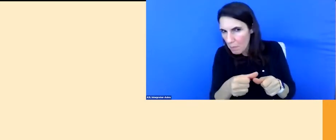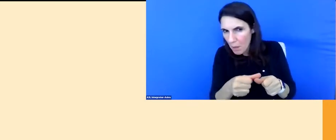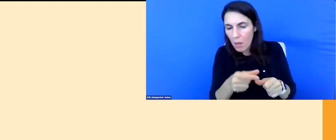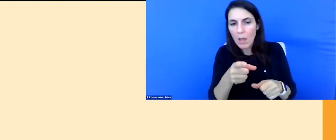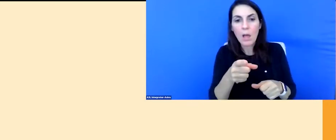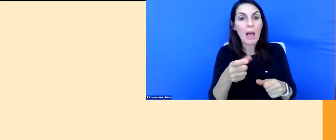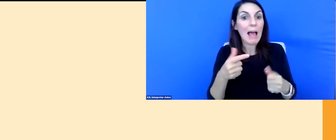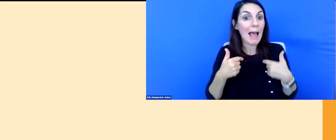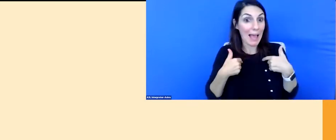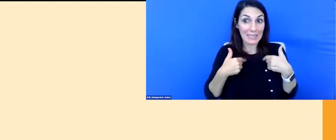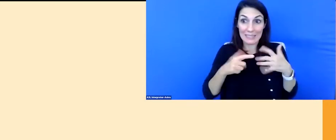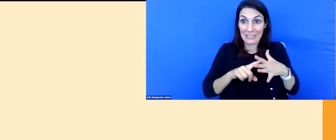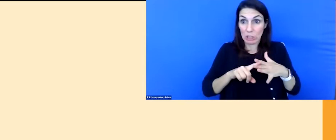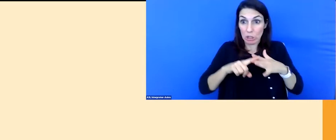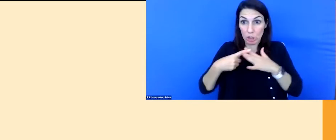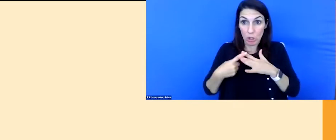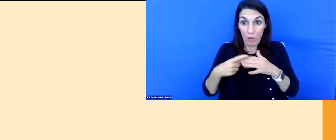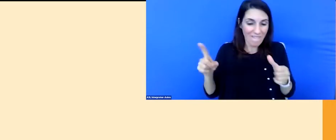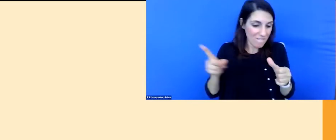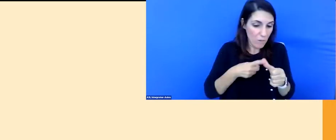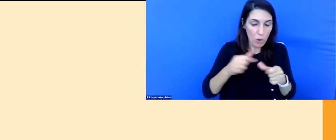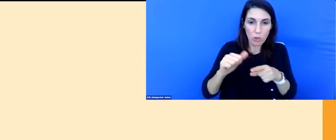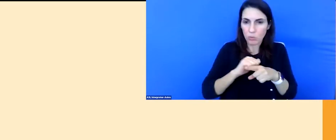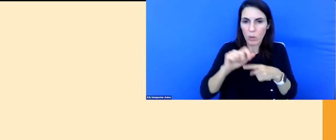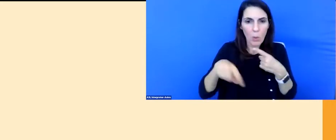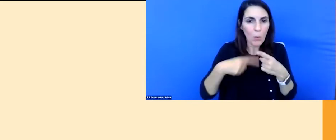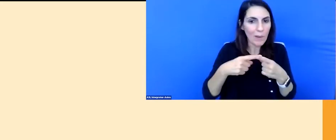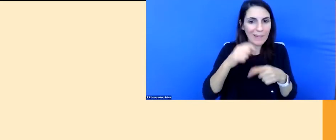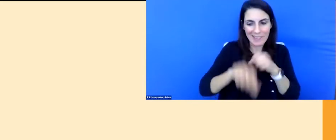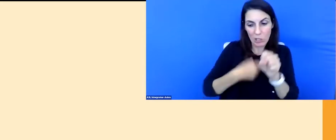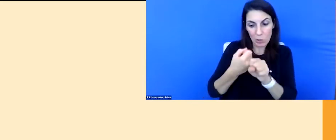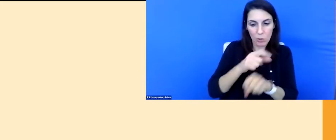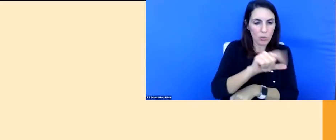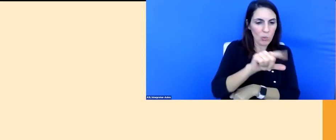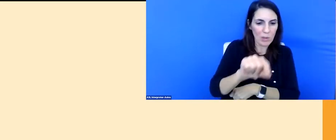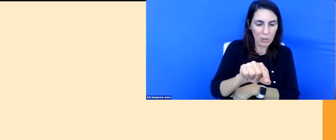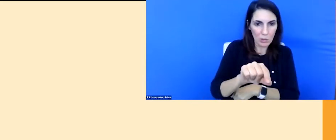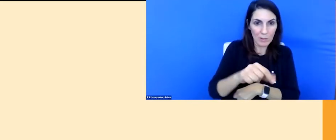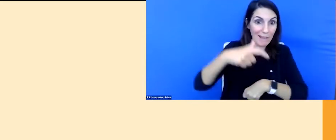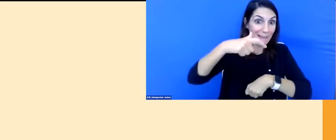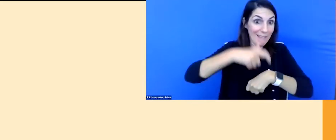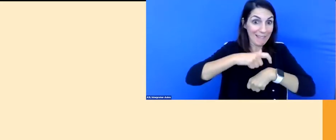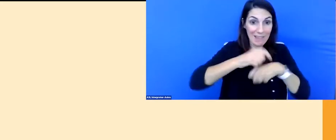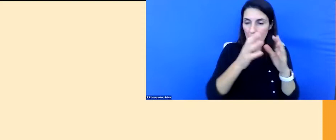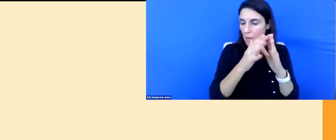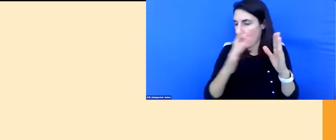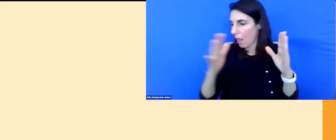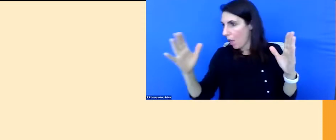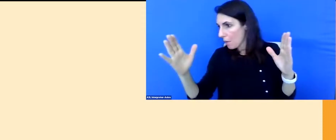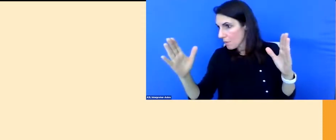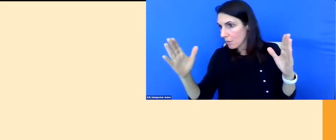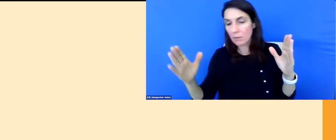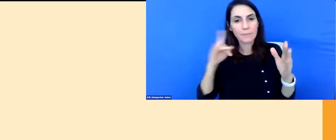sorry, that I started the first training back in 2020 with a timeline of